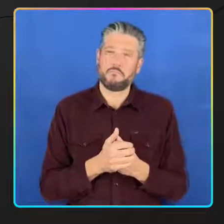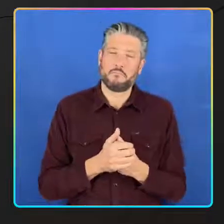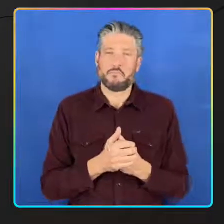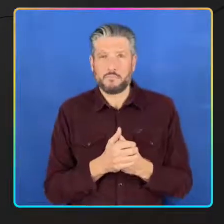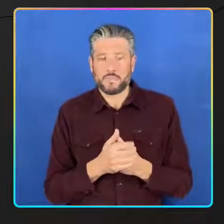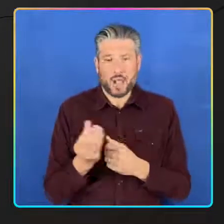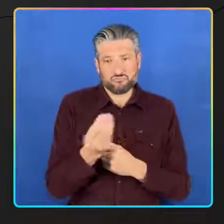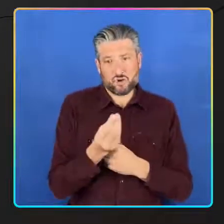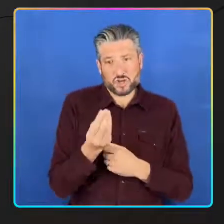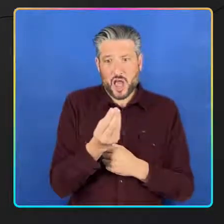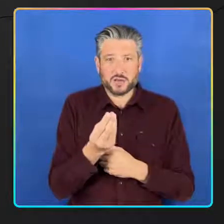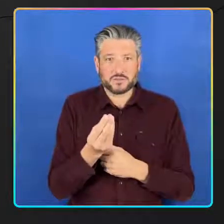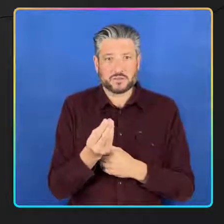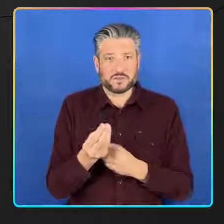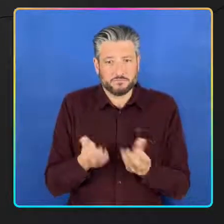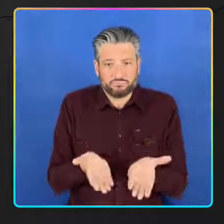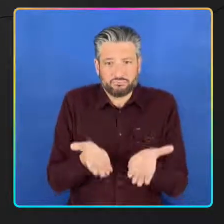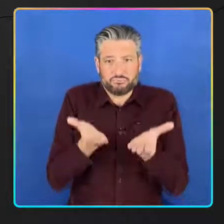related to some MS Learn